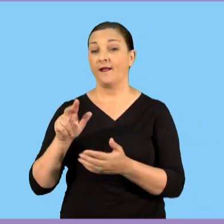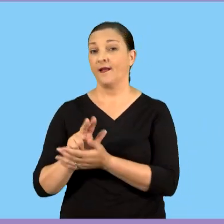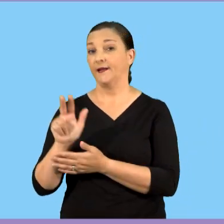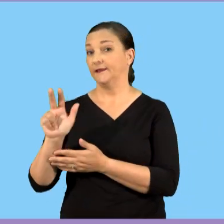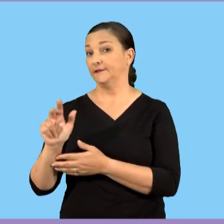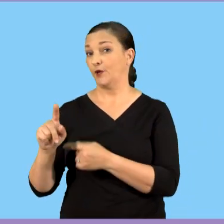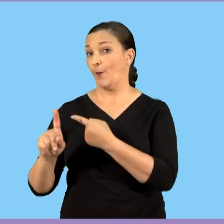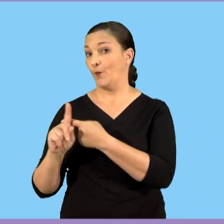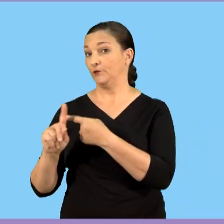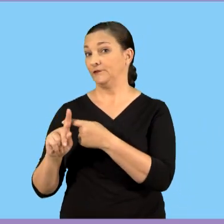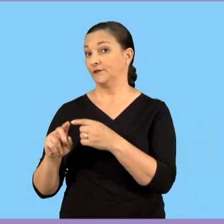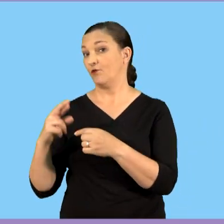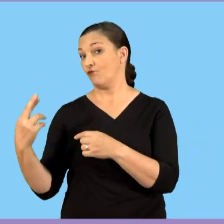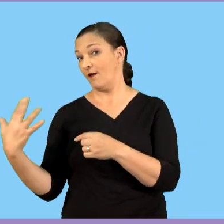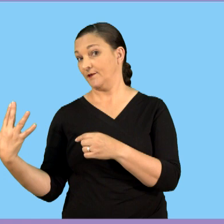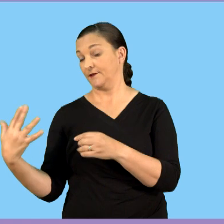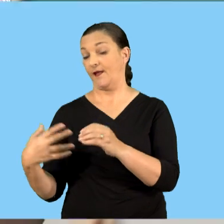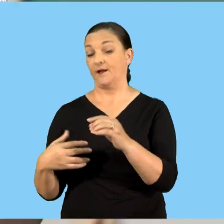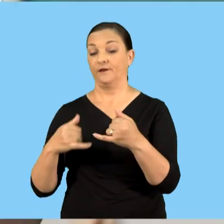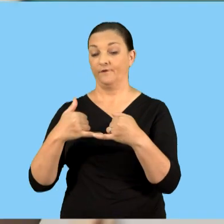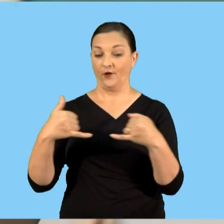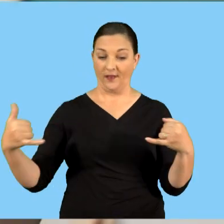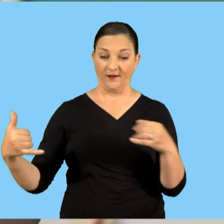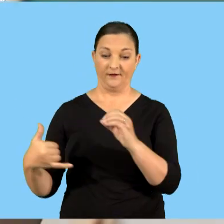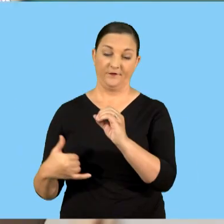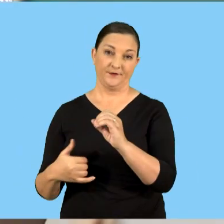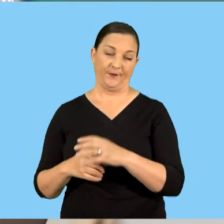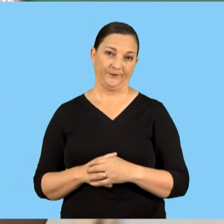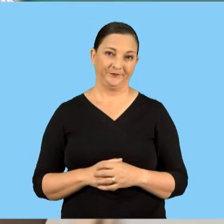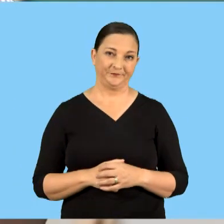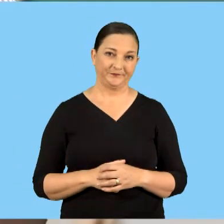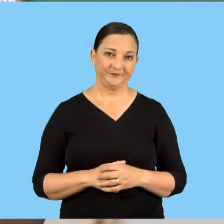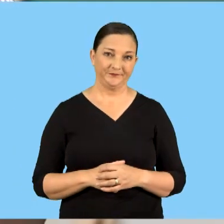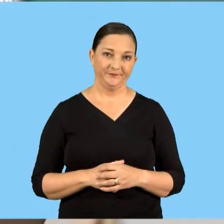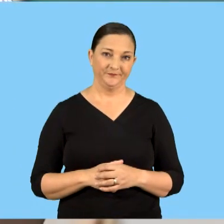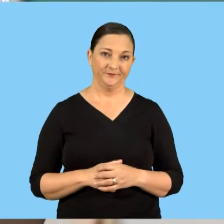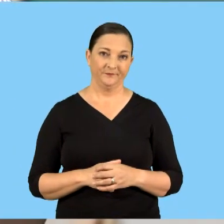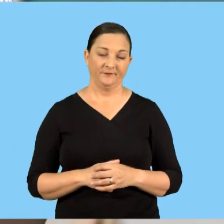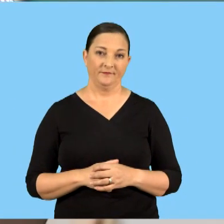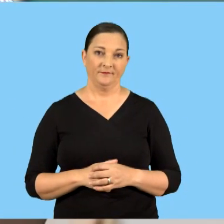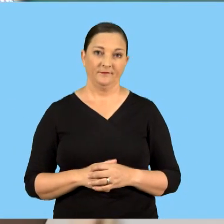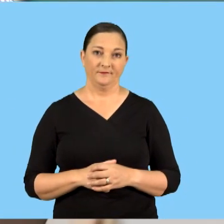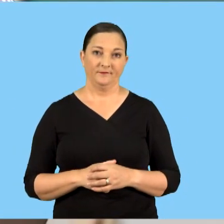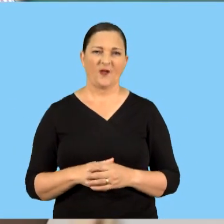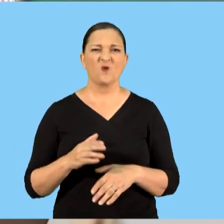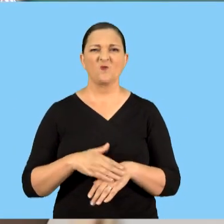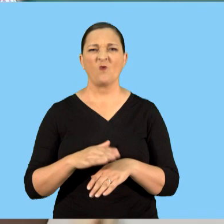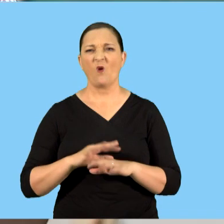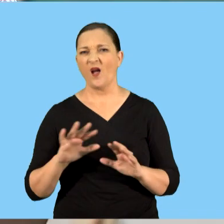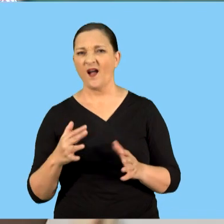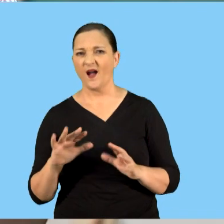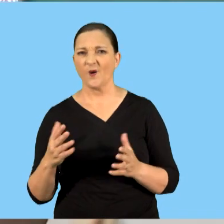a +18, because +18 is found on the right side of the number line. Let's look at